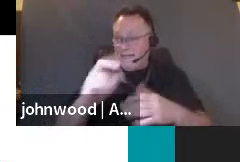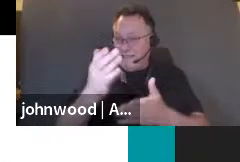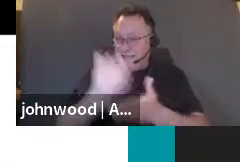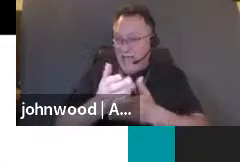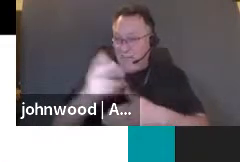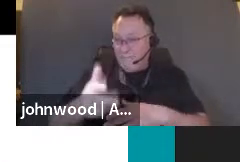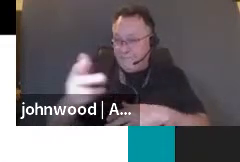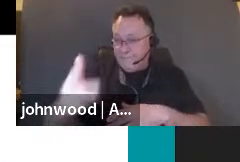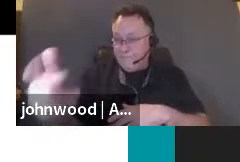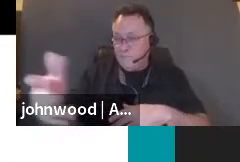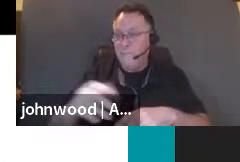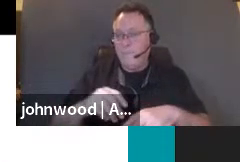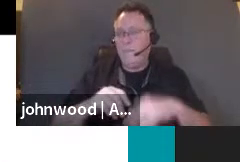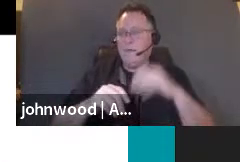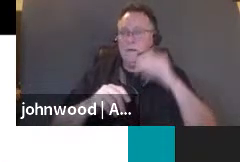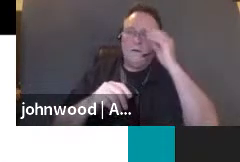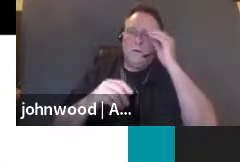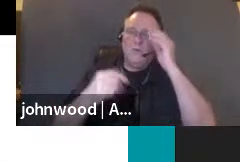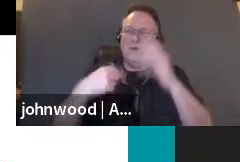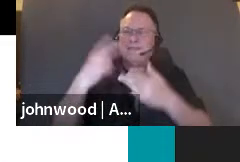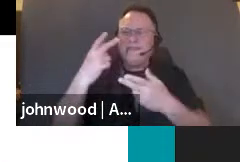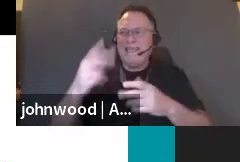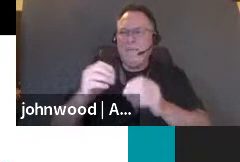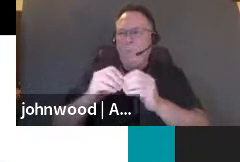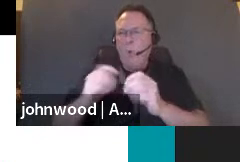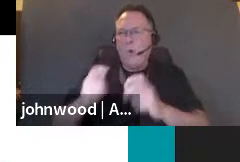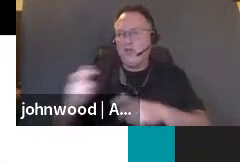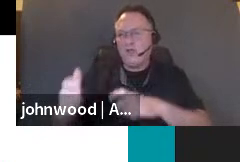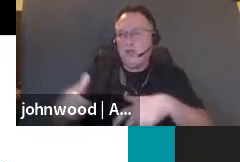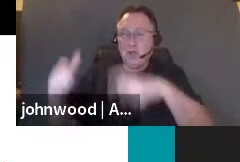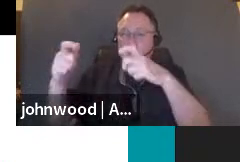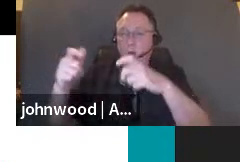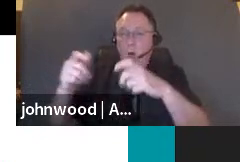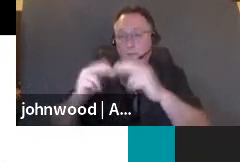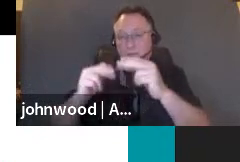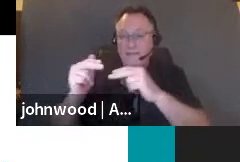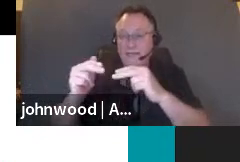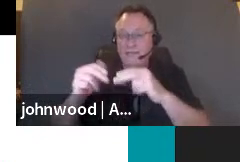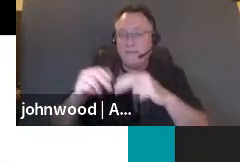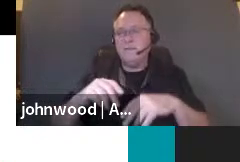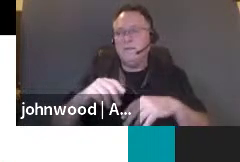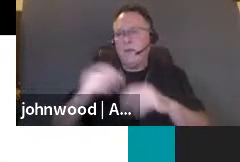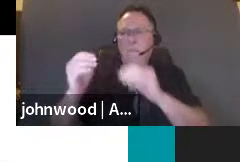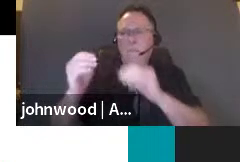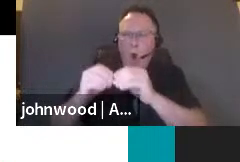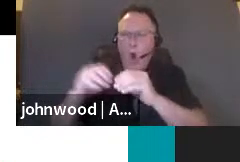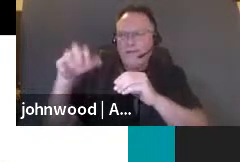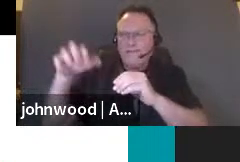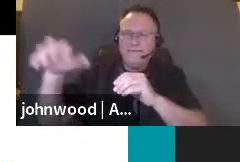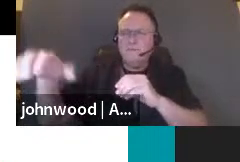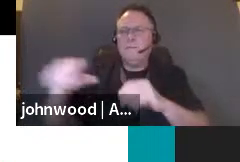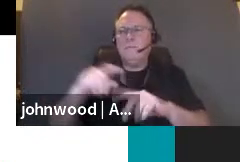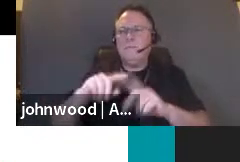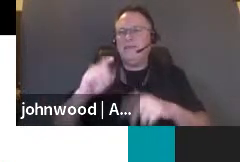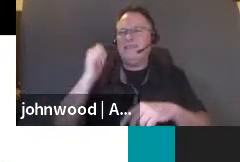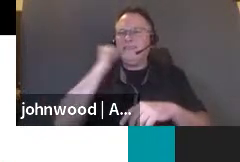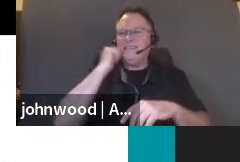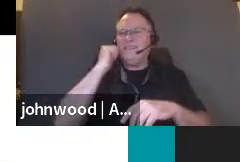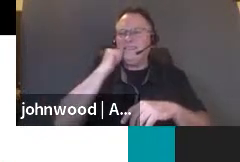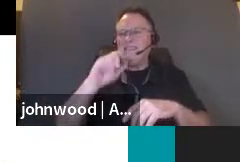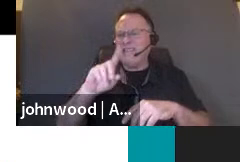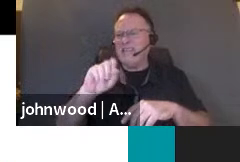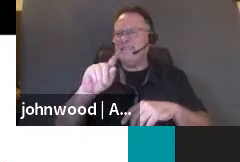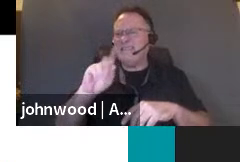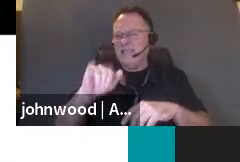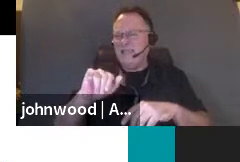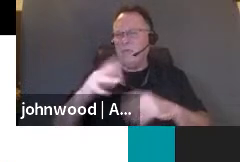And, sometimes we get taller buildings and more of them. But in addition to simply promoting density, which is still what we want to see,